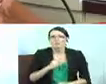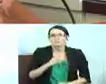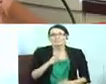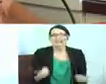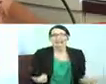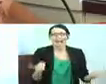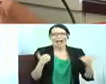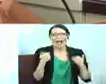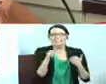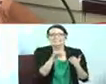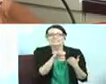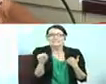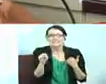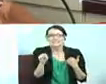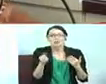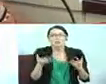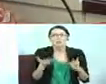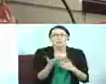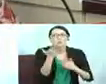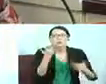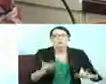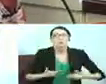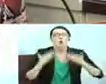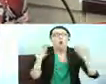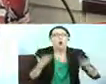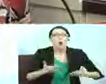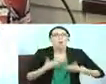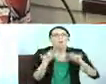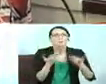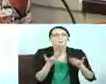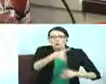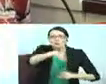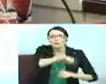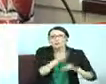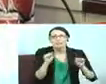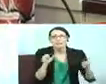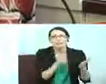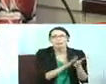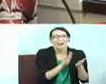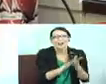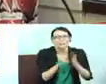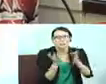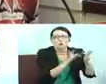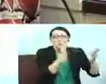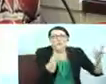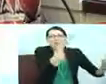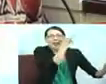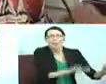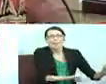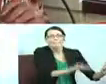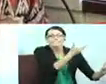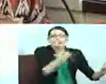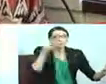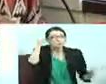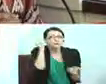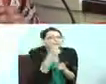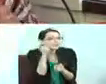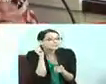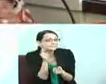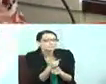restore our joy. So we can praise and we can glorify him. Brothers and